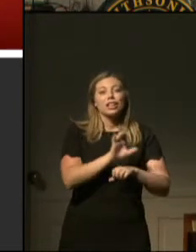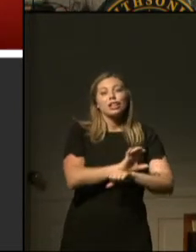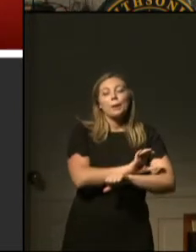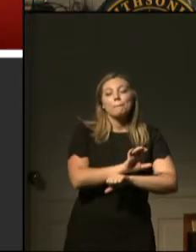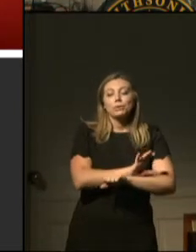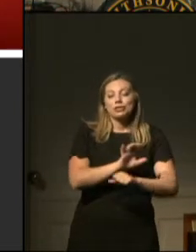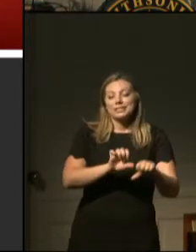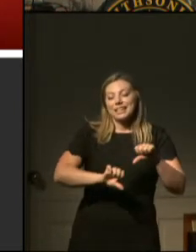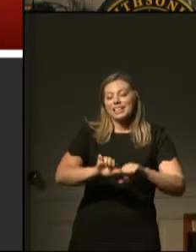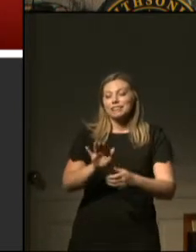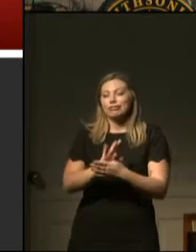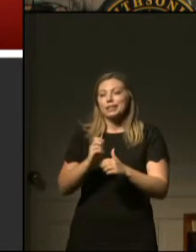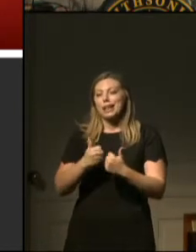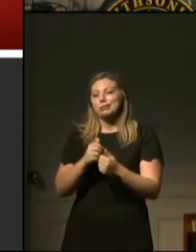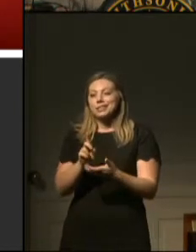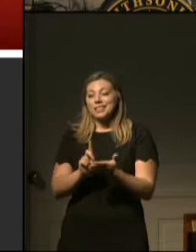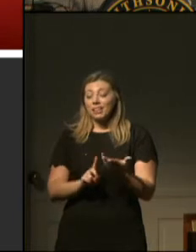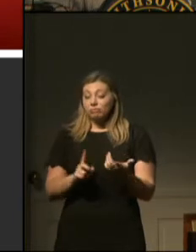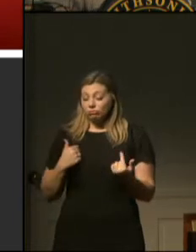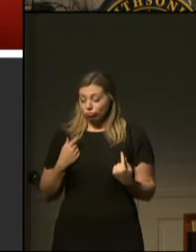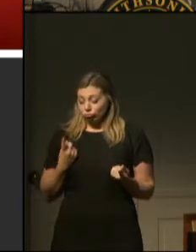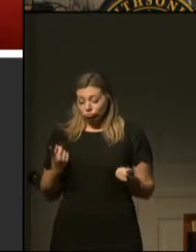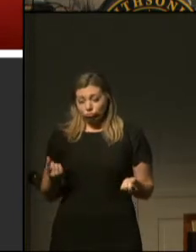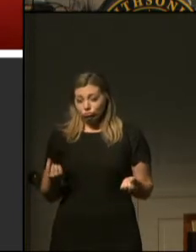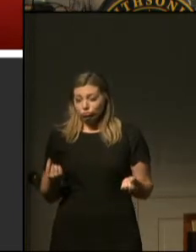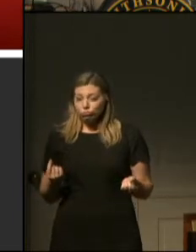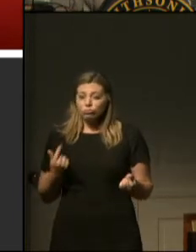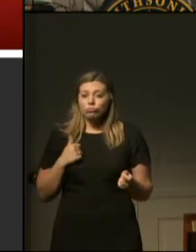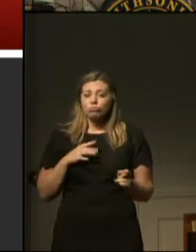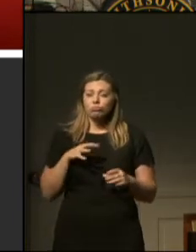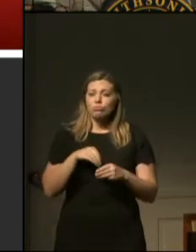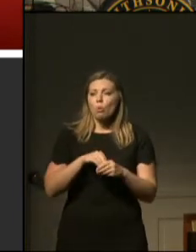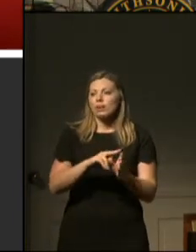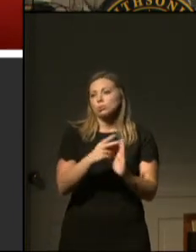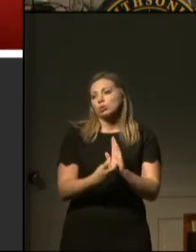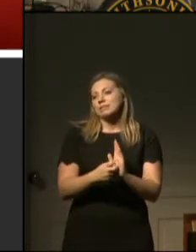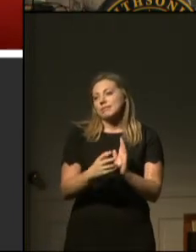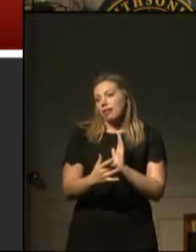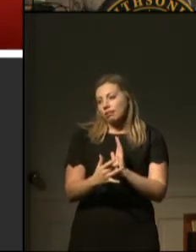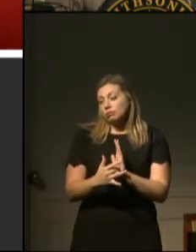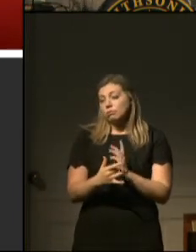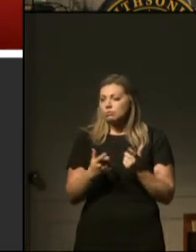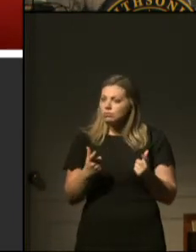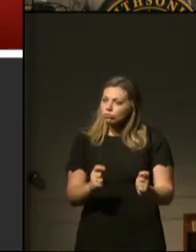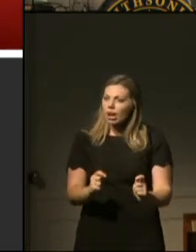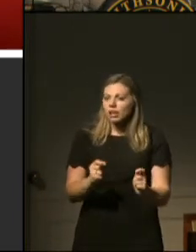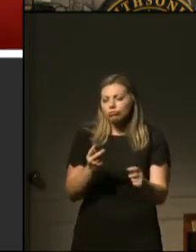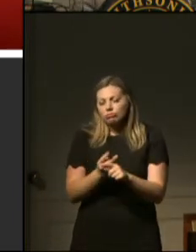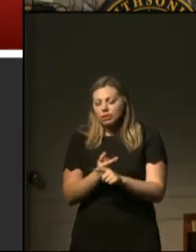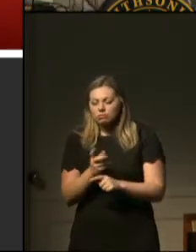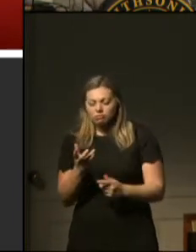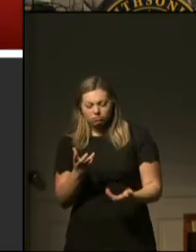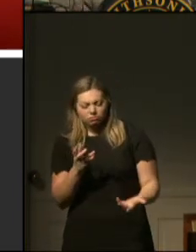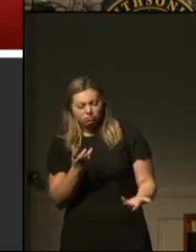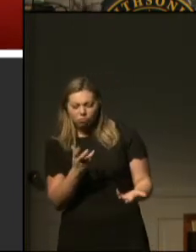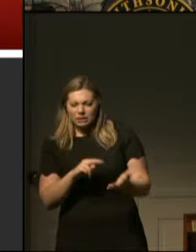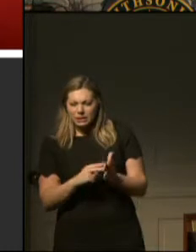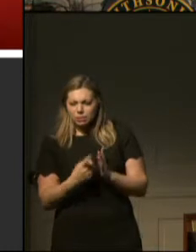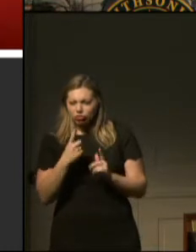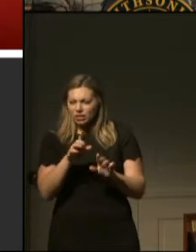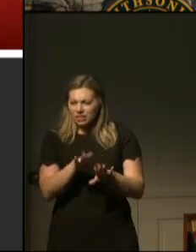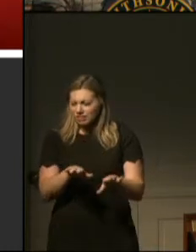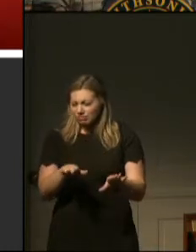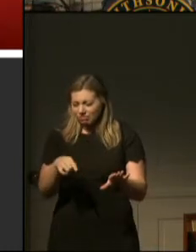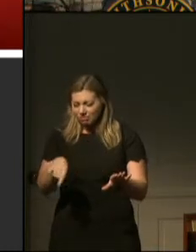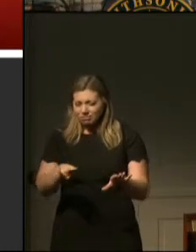design, and what we've been doing for the last couple of years is getting into immersive technologies and really trying to figure out what does it mean for kids to